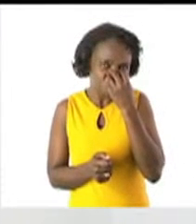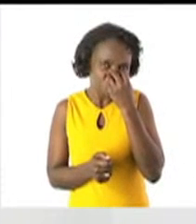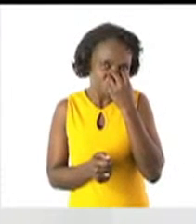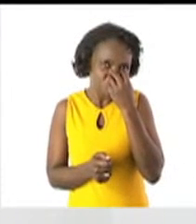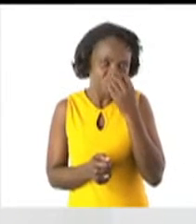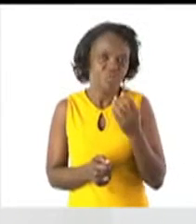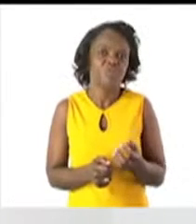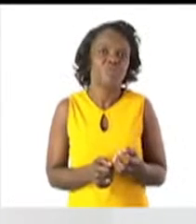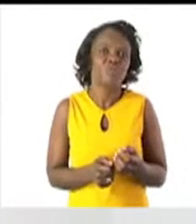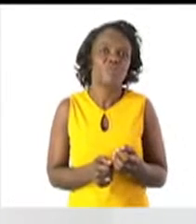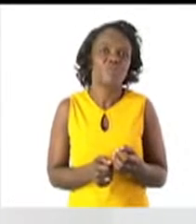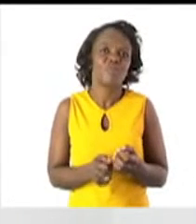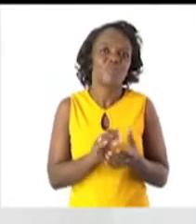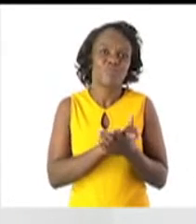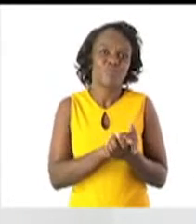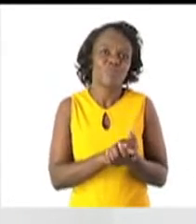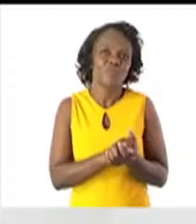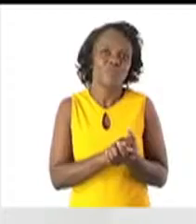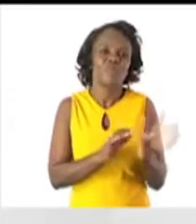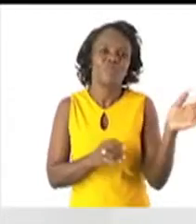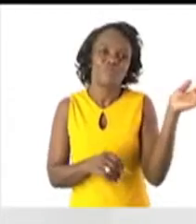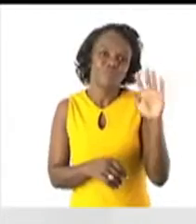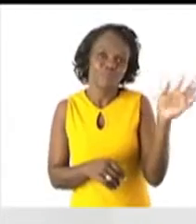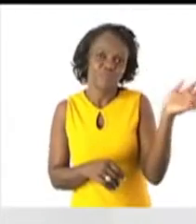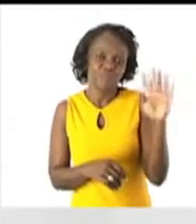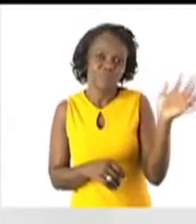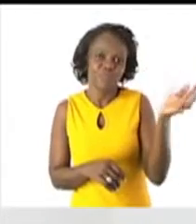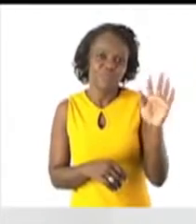germs. Bye-bye.